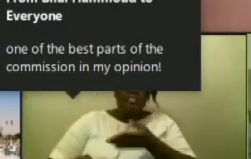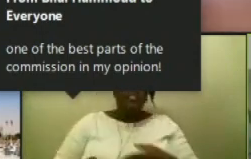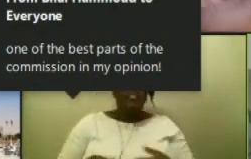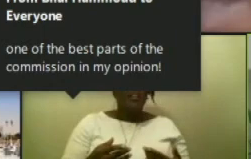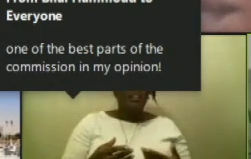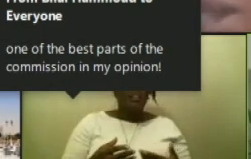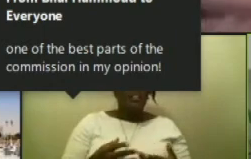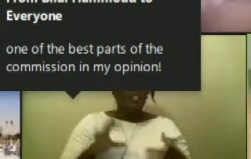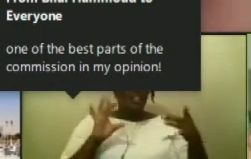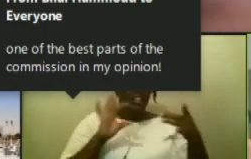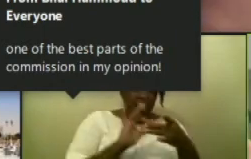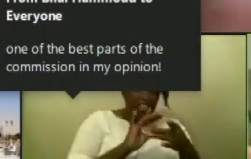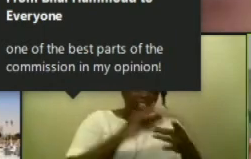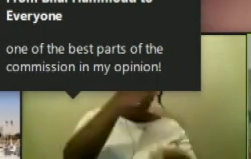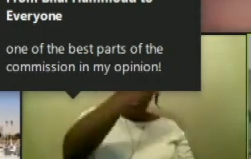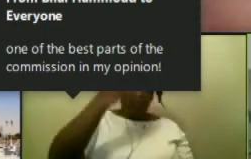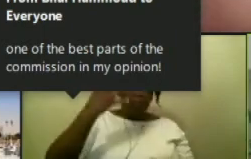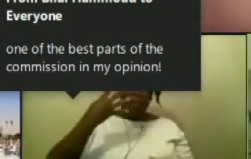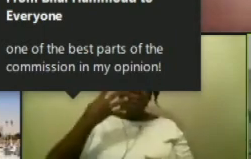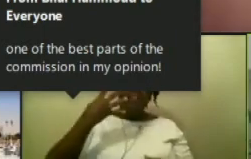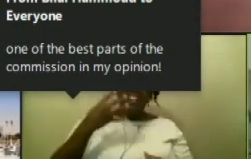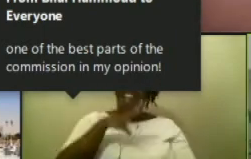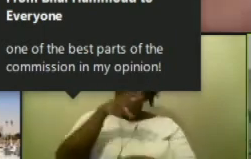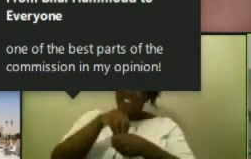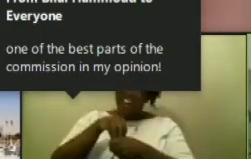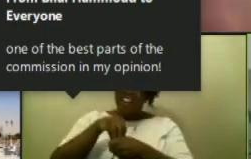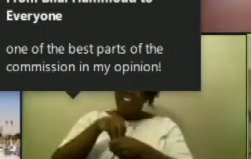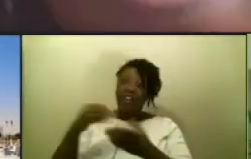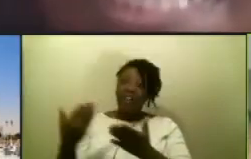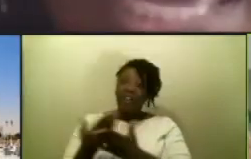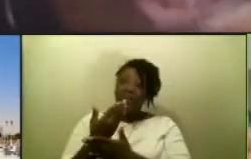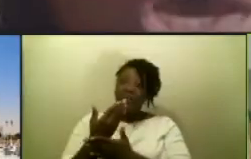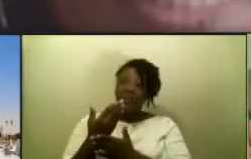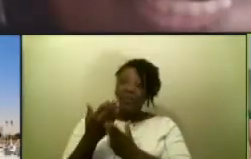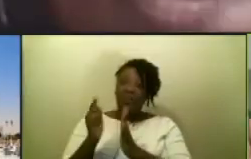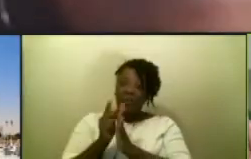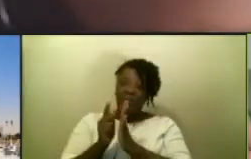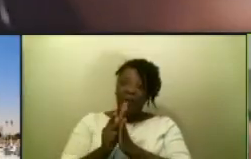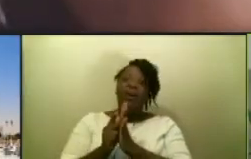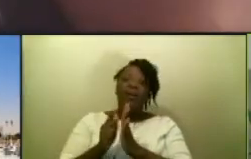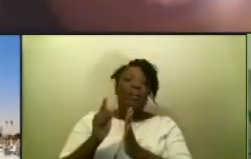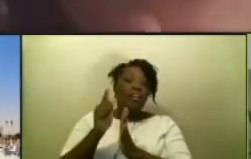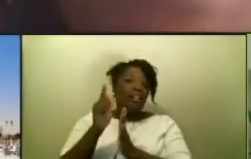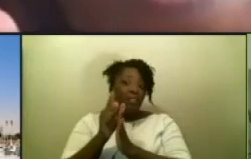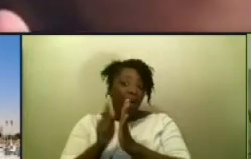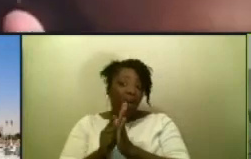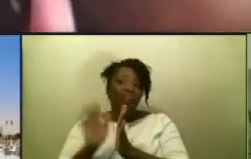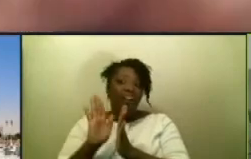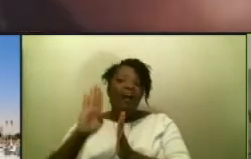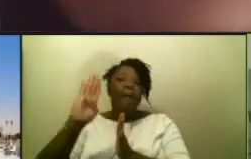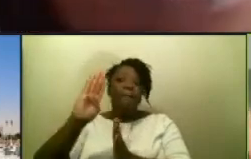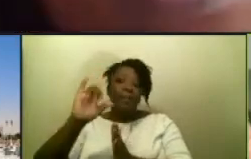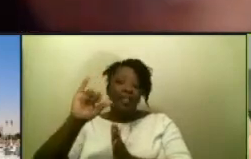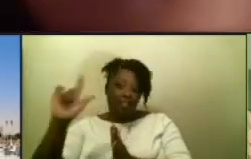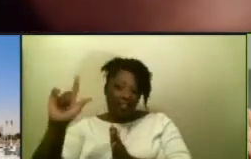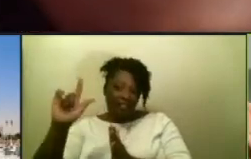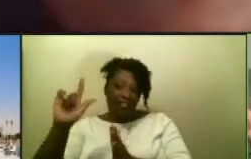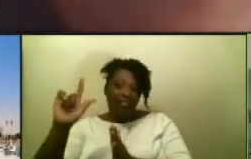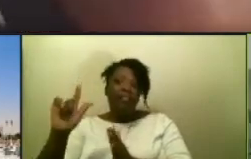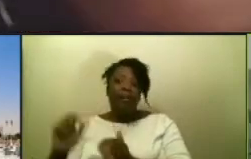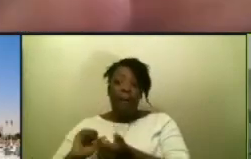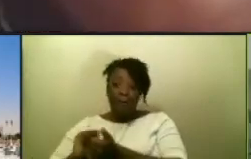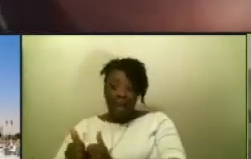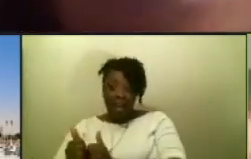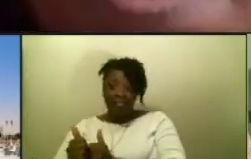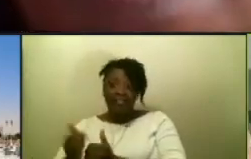immigrants that were in this bill. Unfortunately, the bill is not law yet. it passed the House, it still needs to go to the